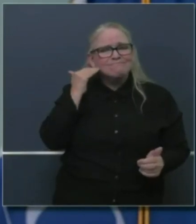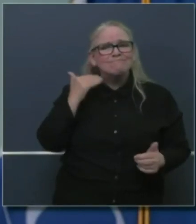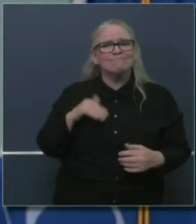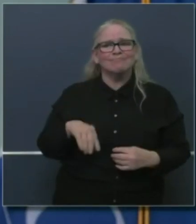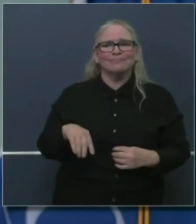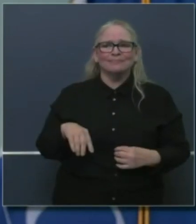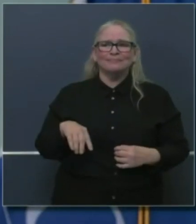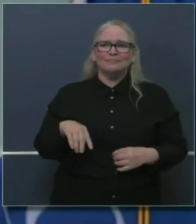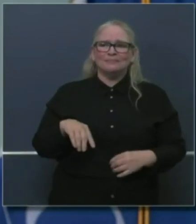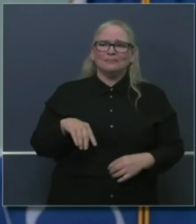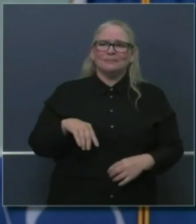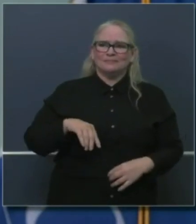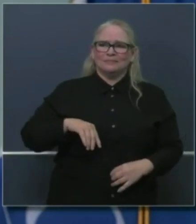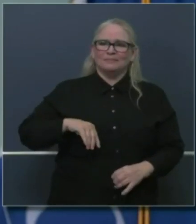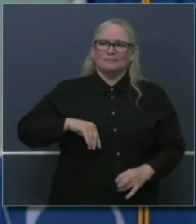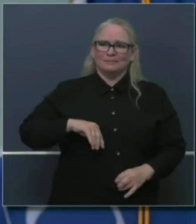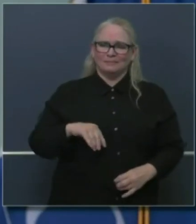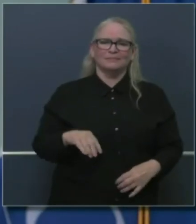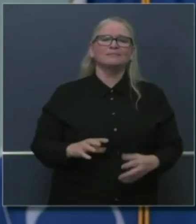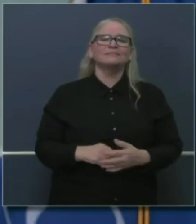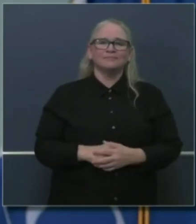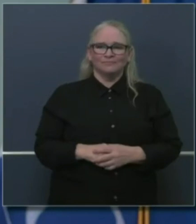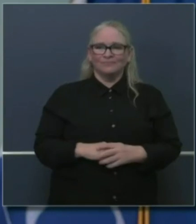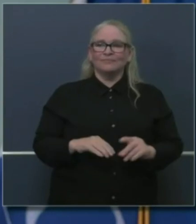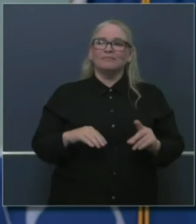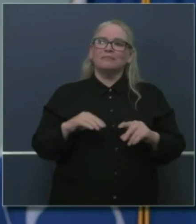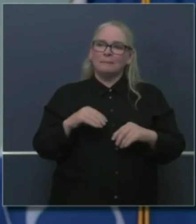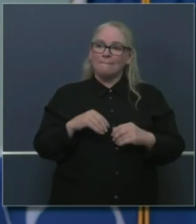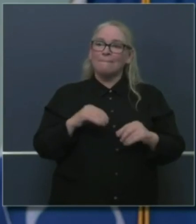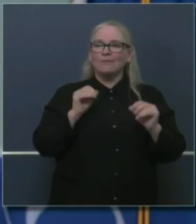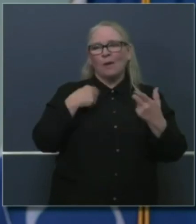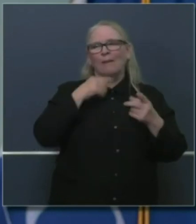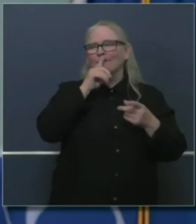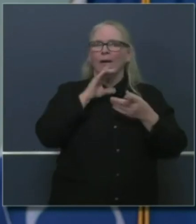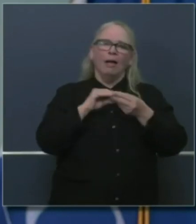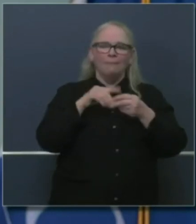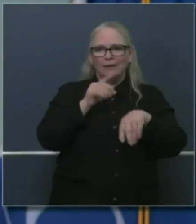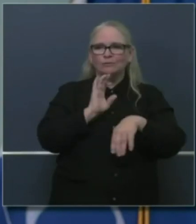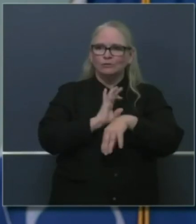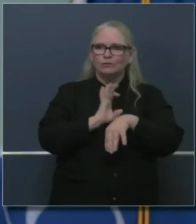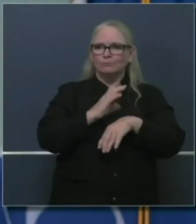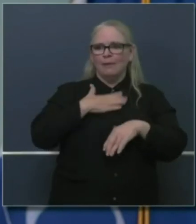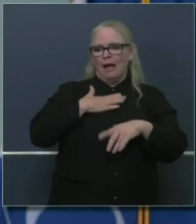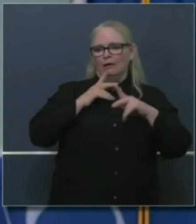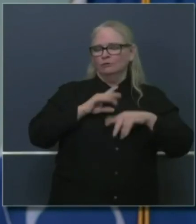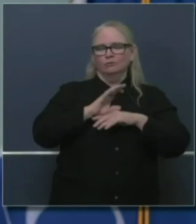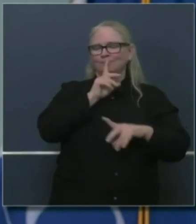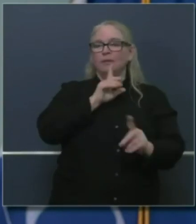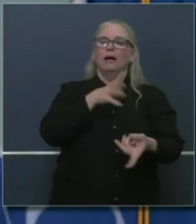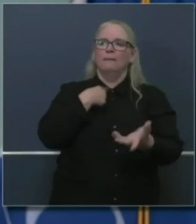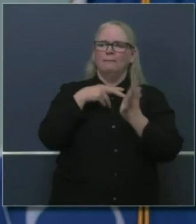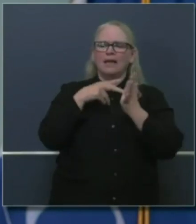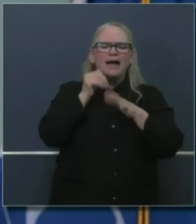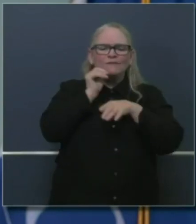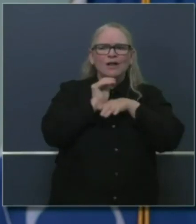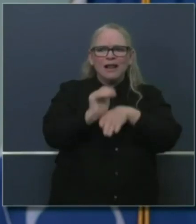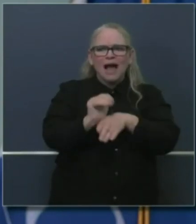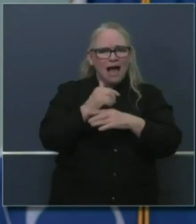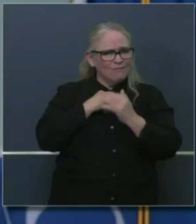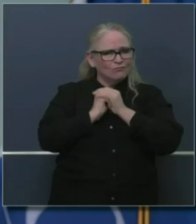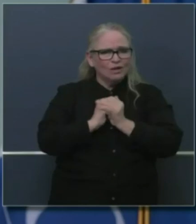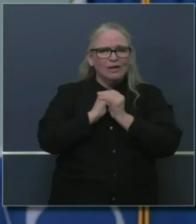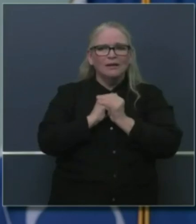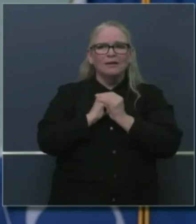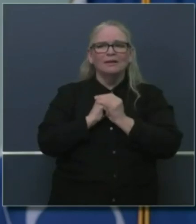up well, I don't want to overdo it here, but we say grace every night before dinner with the